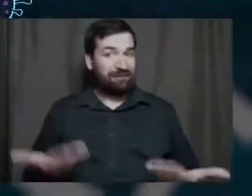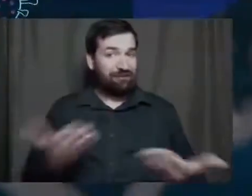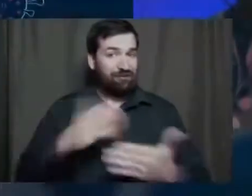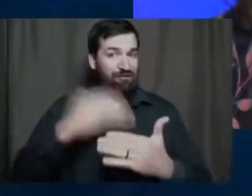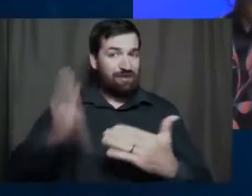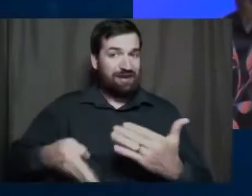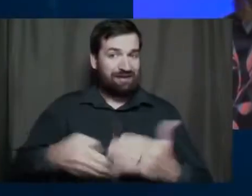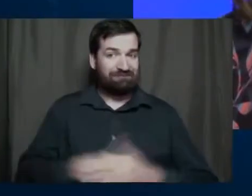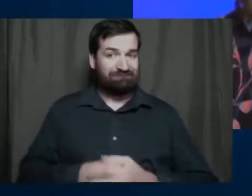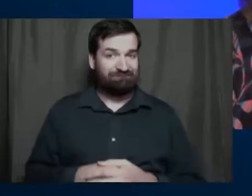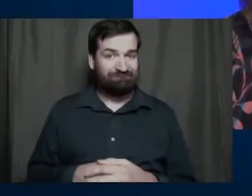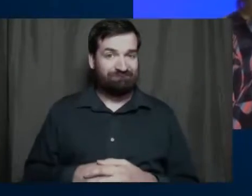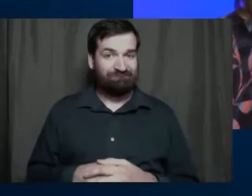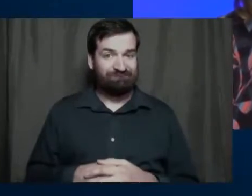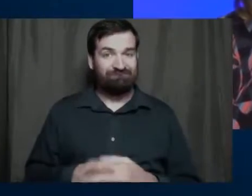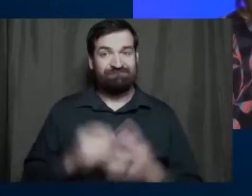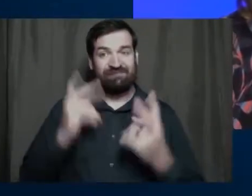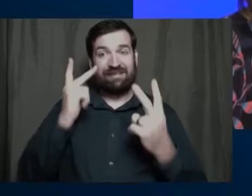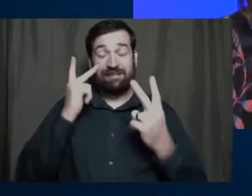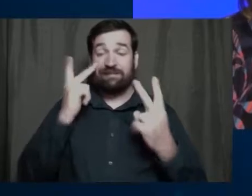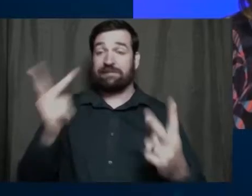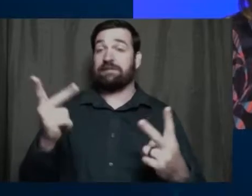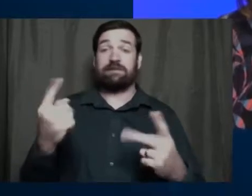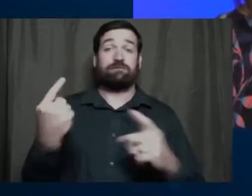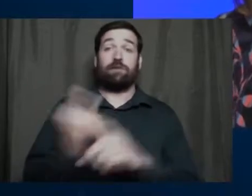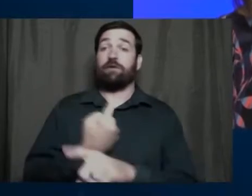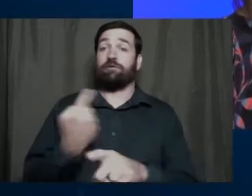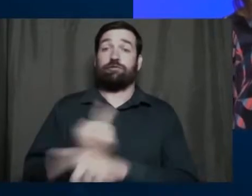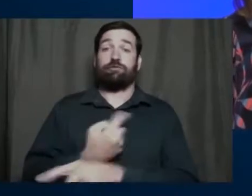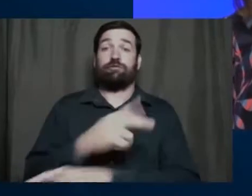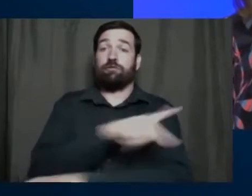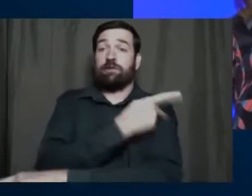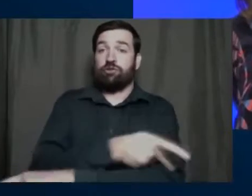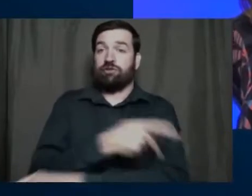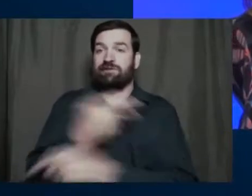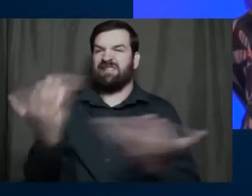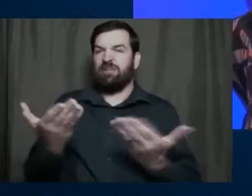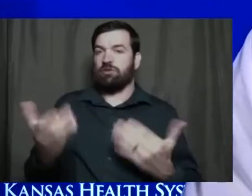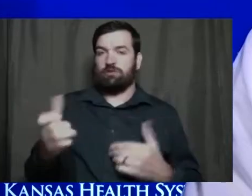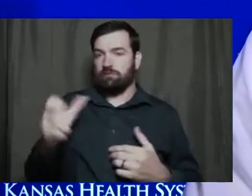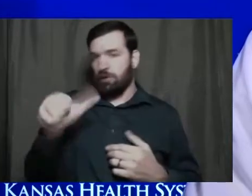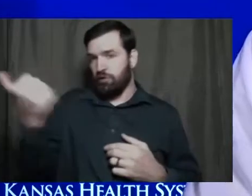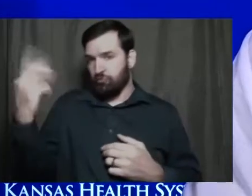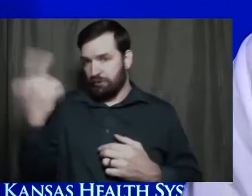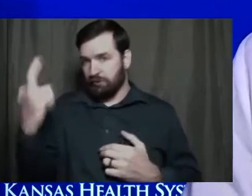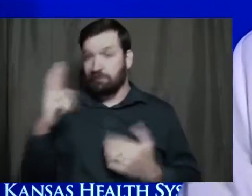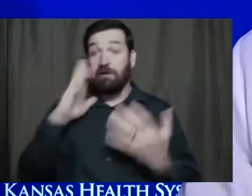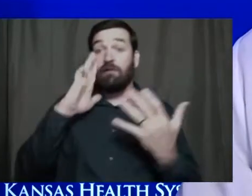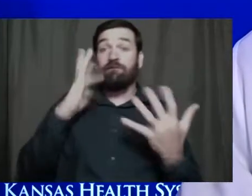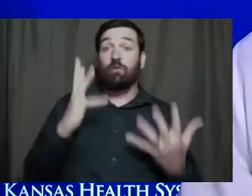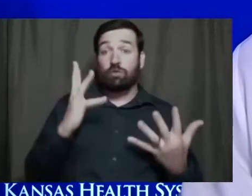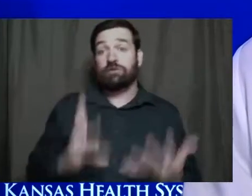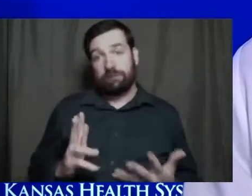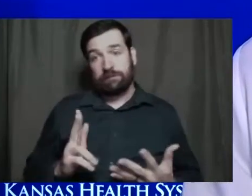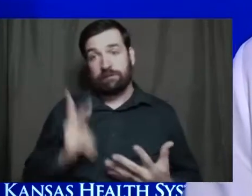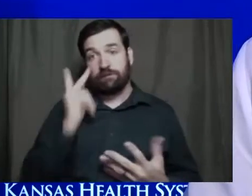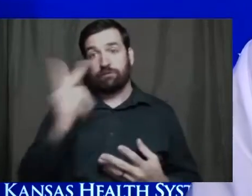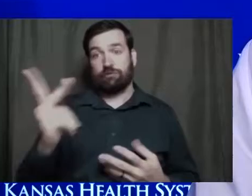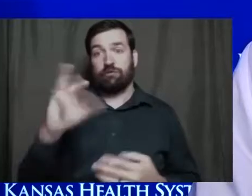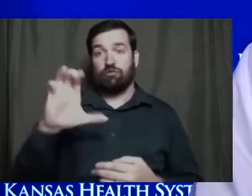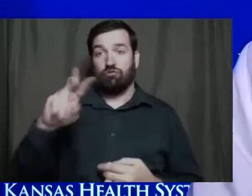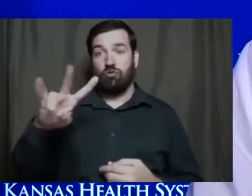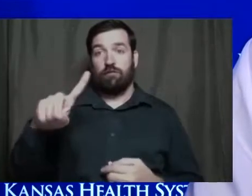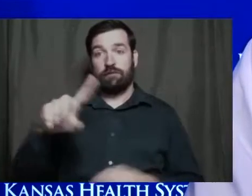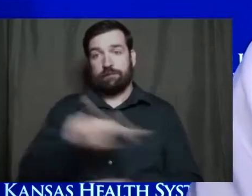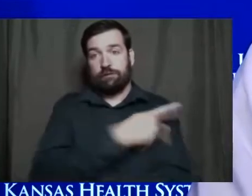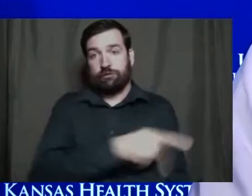lot. Seeing regular patients in the hospital who are here for other reasons, but also unfortunately saw some COVID patients. All